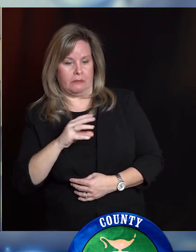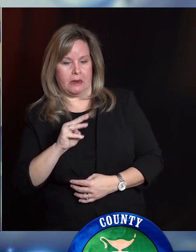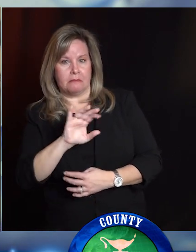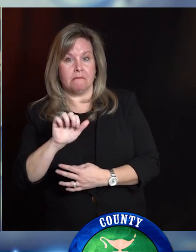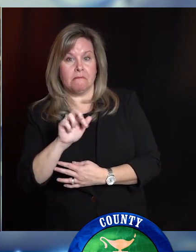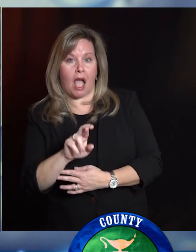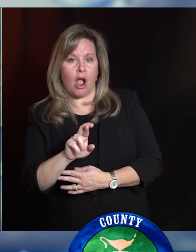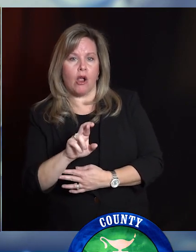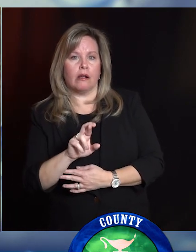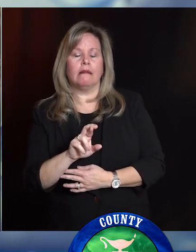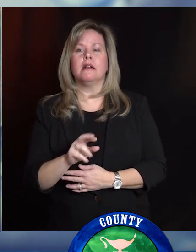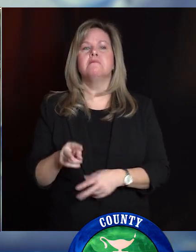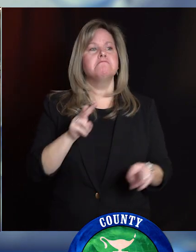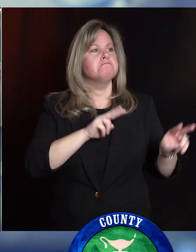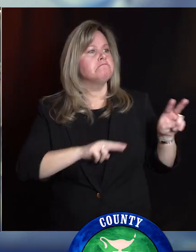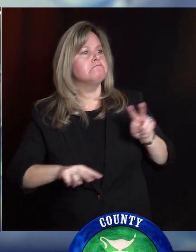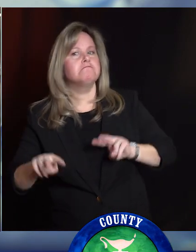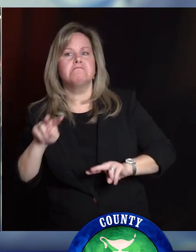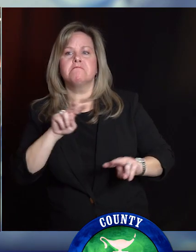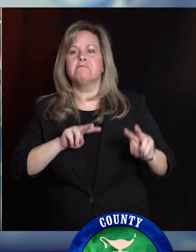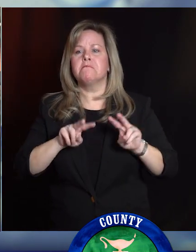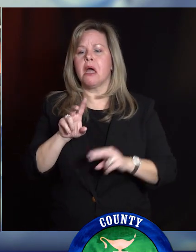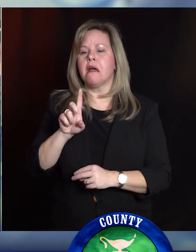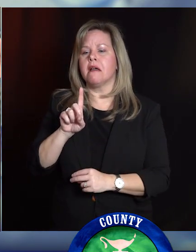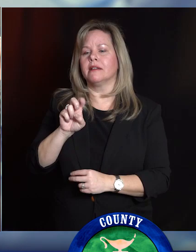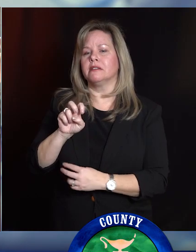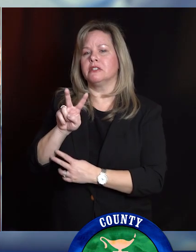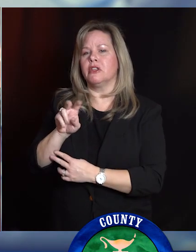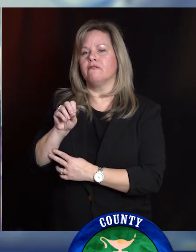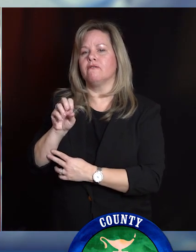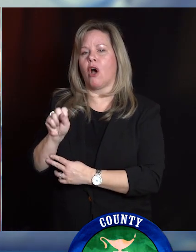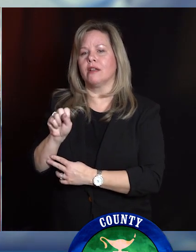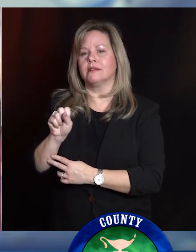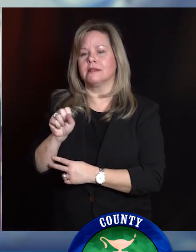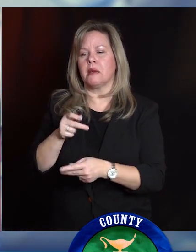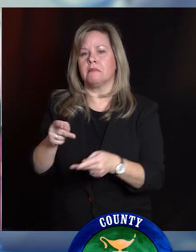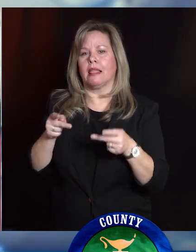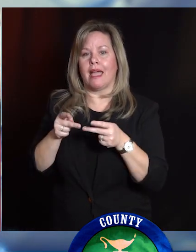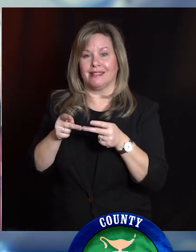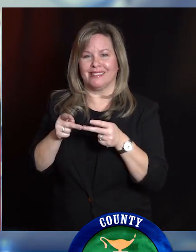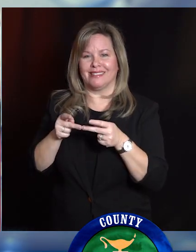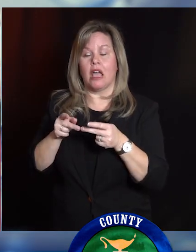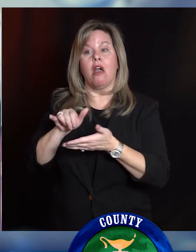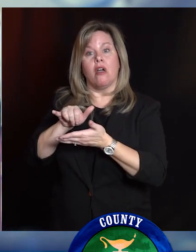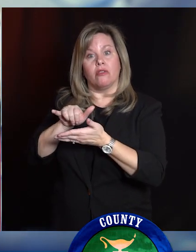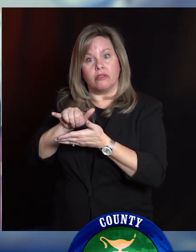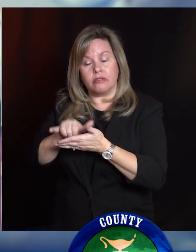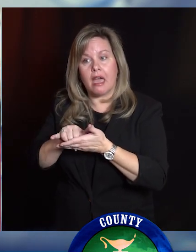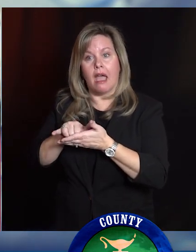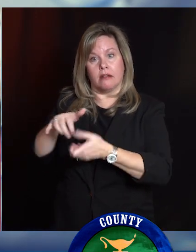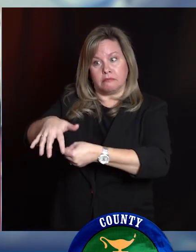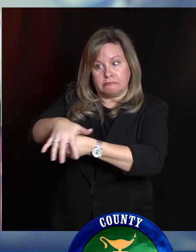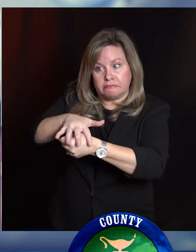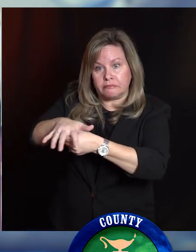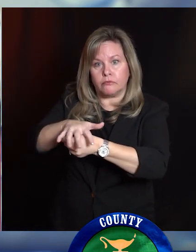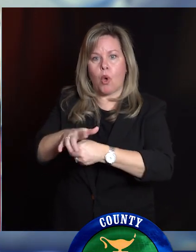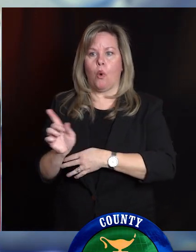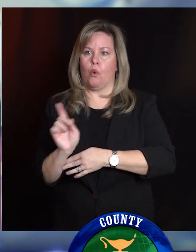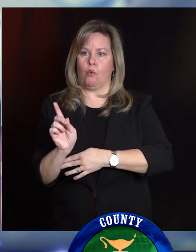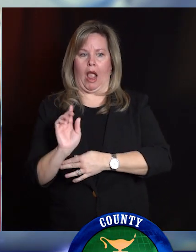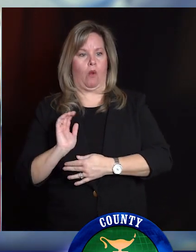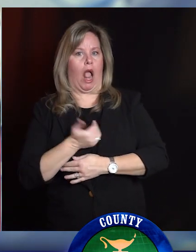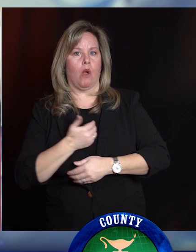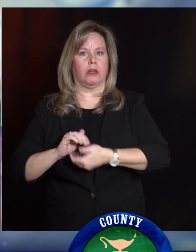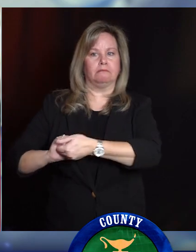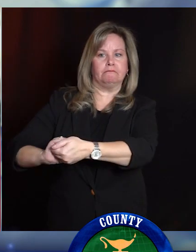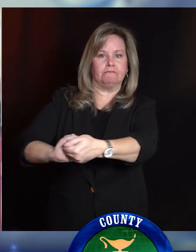doing to tell the story of what's happening at that facility. The amazing story of these teams coming together to